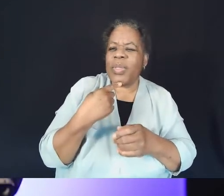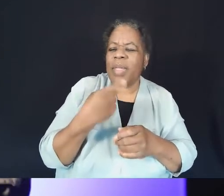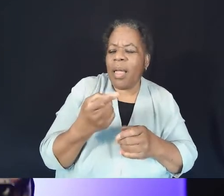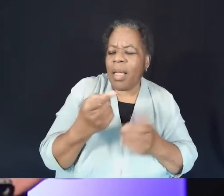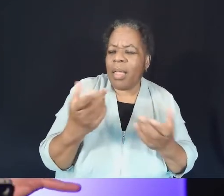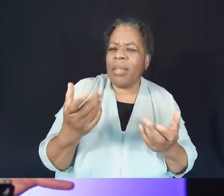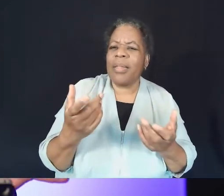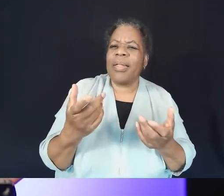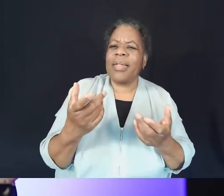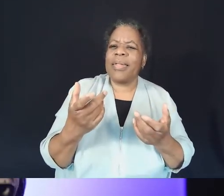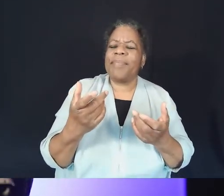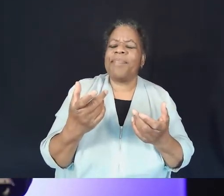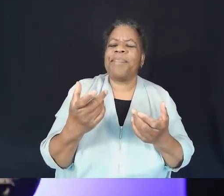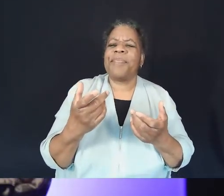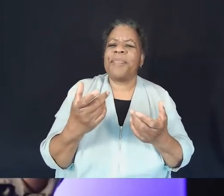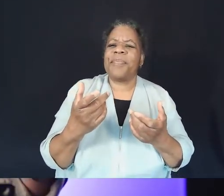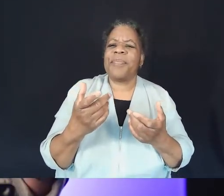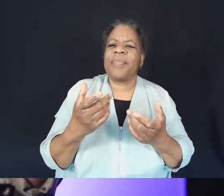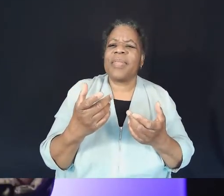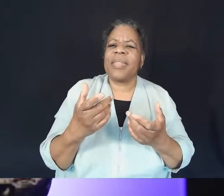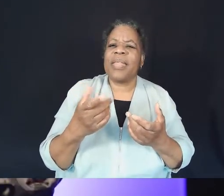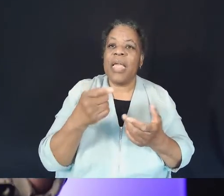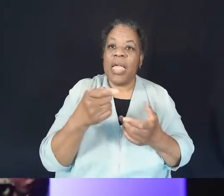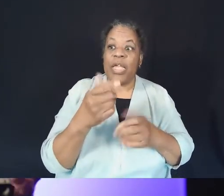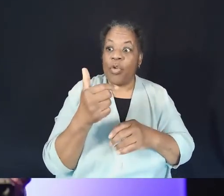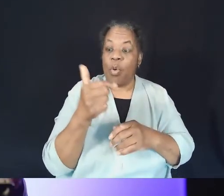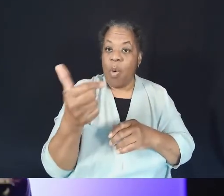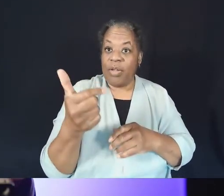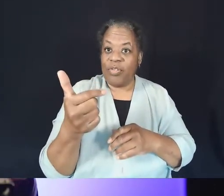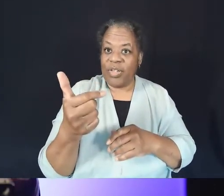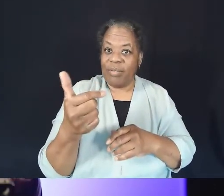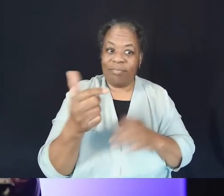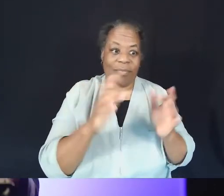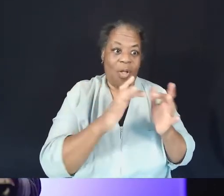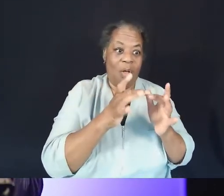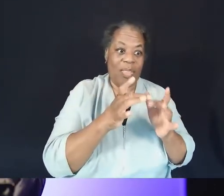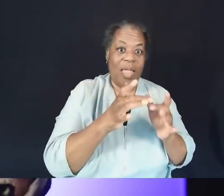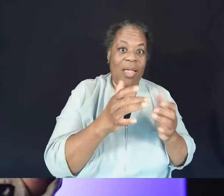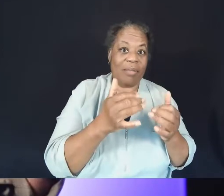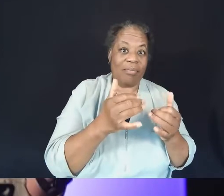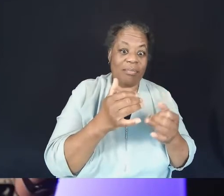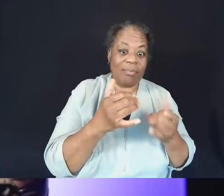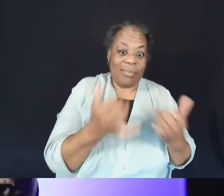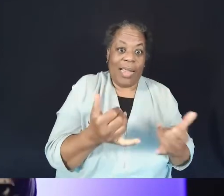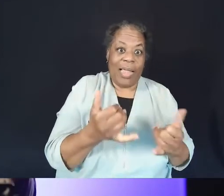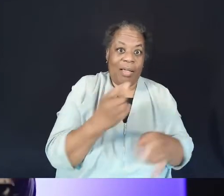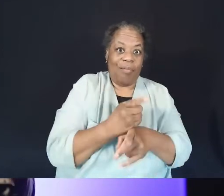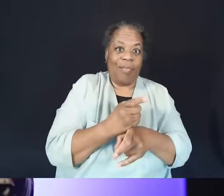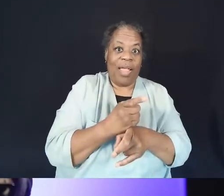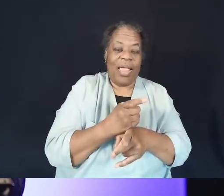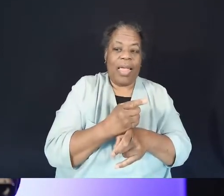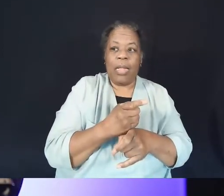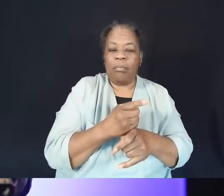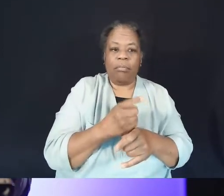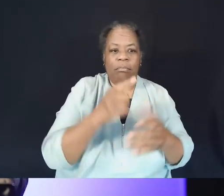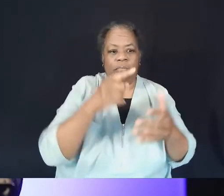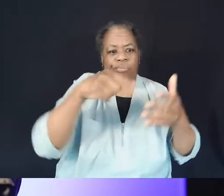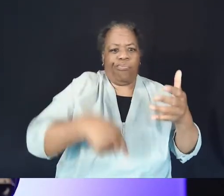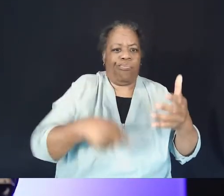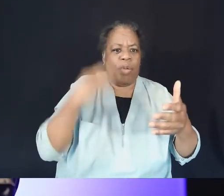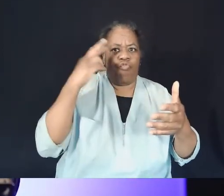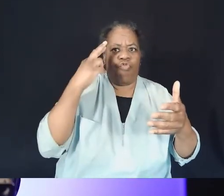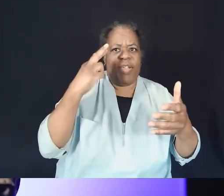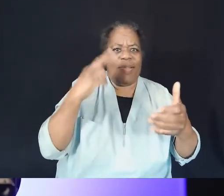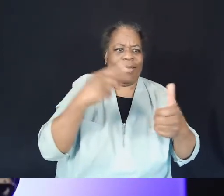Here's what I mean. You're watching this on an online space, and there's an assortment of reasons for that. Among them is that